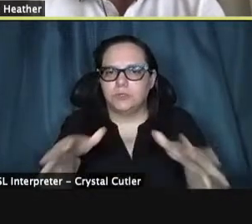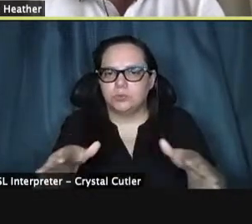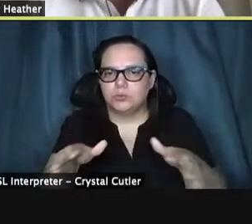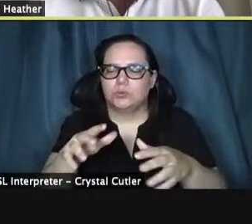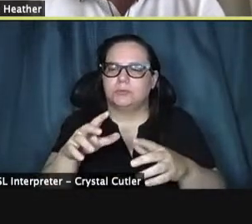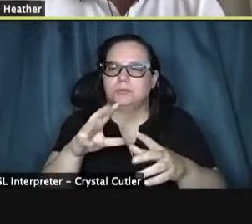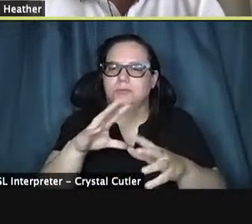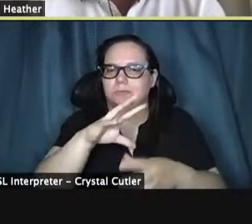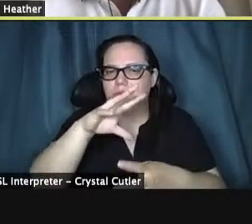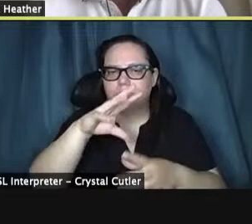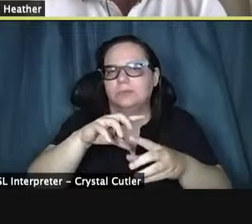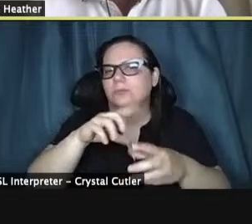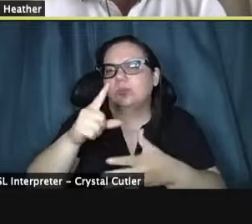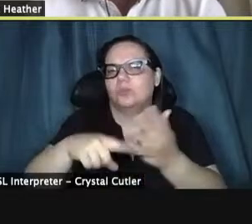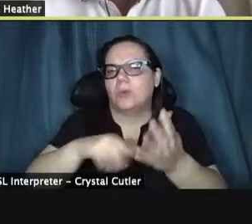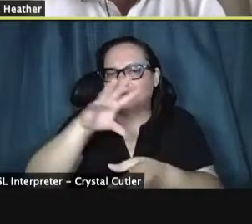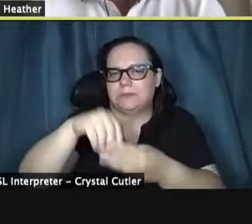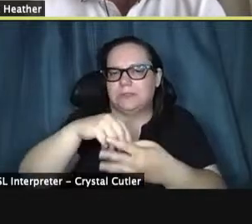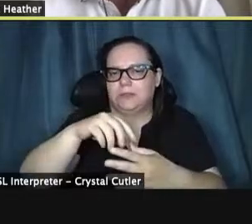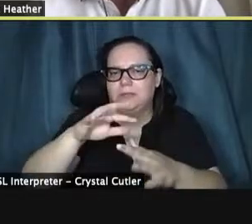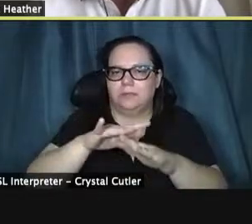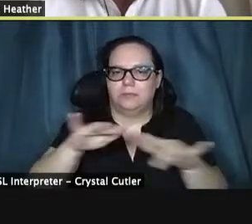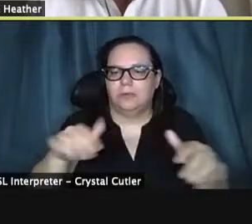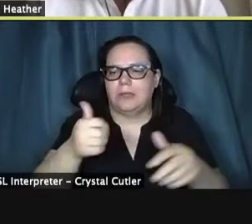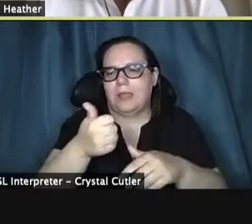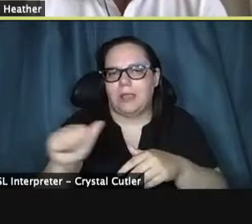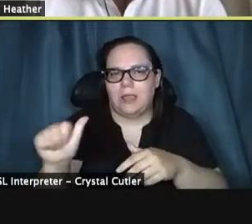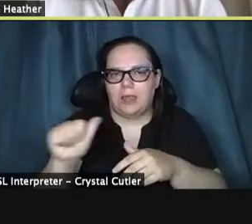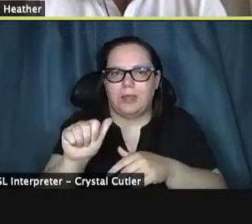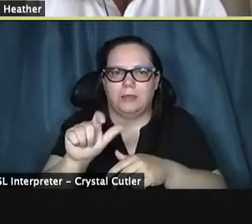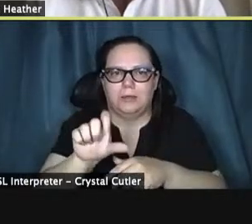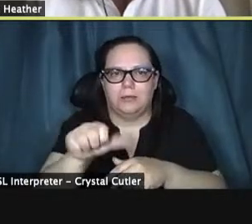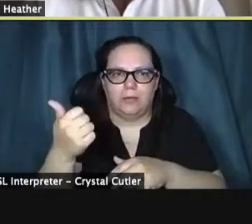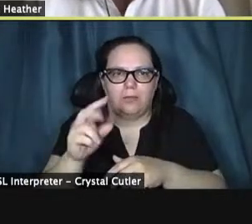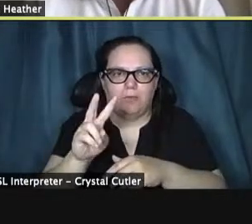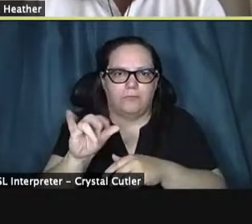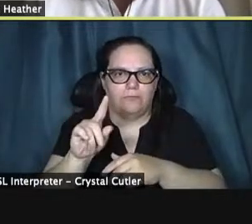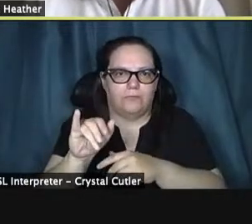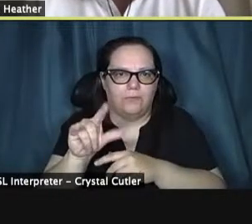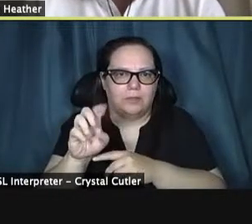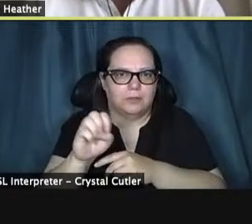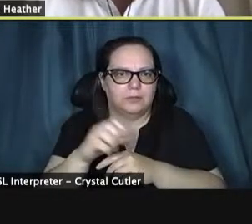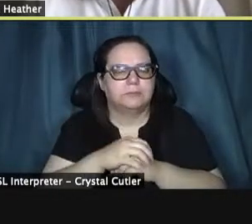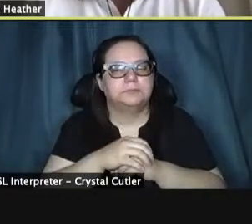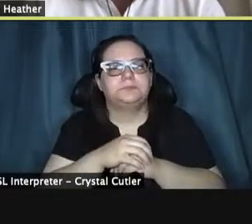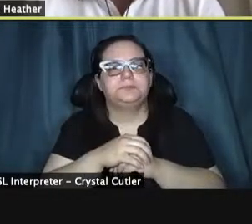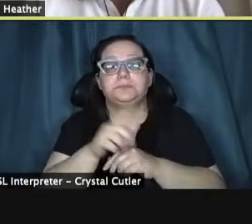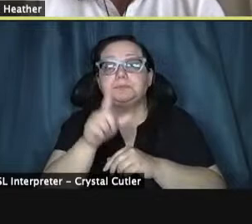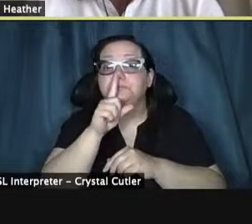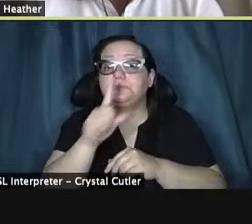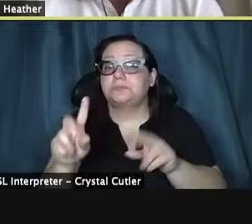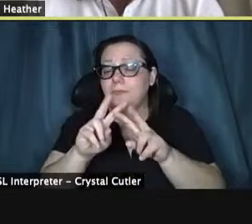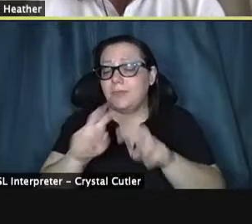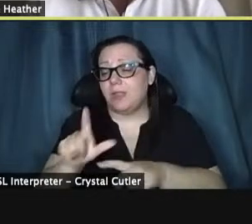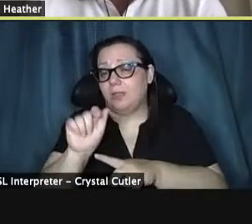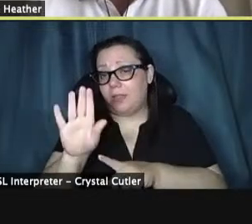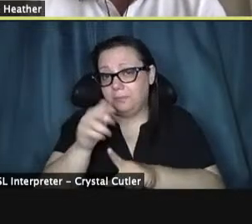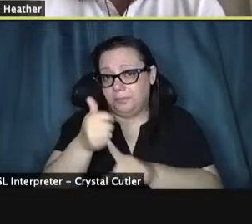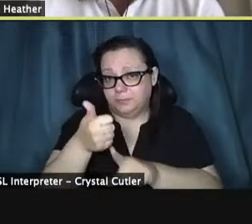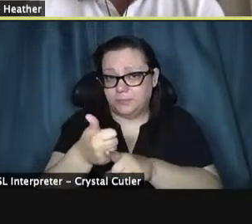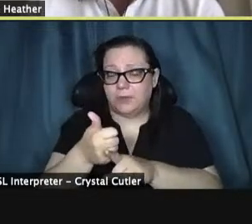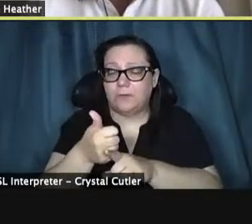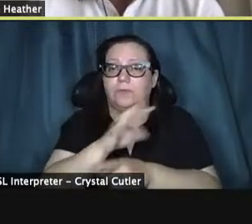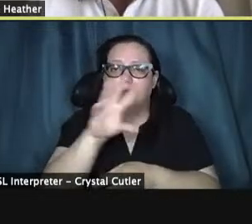find in the south polar region of the moon. The analytical lab itself comprises